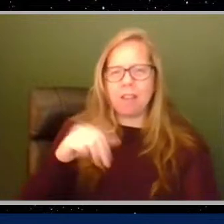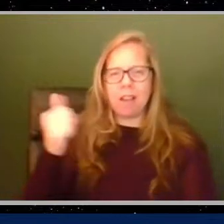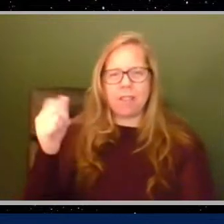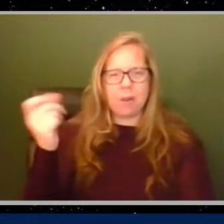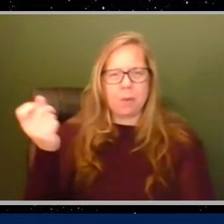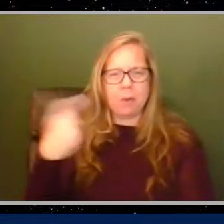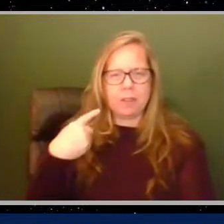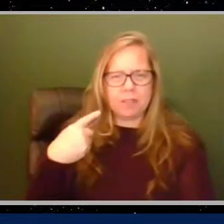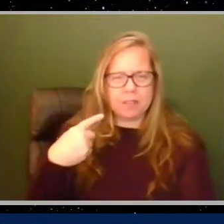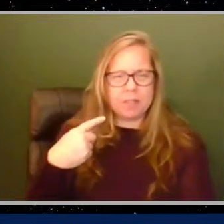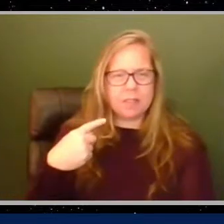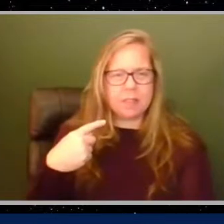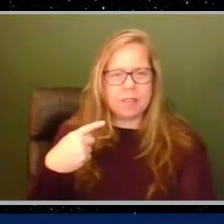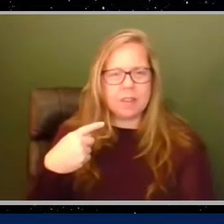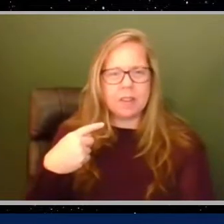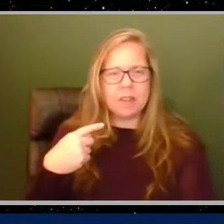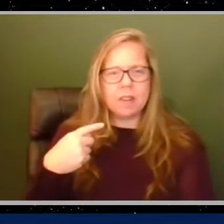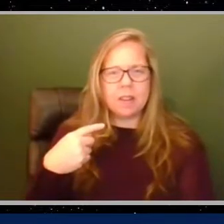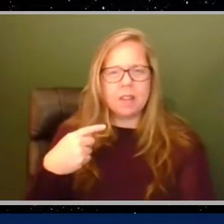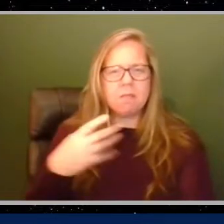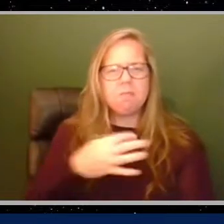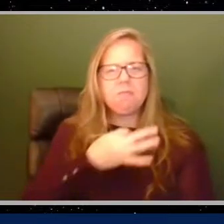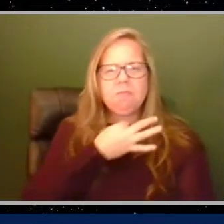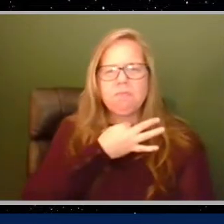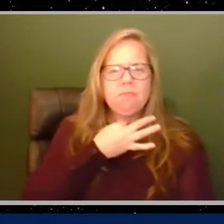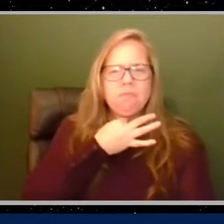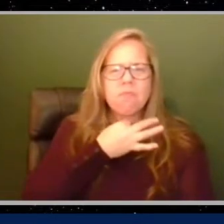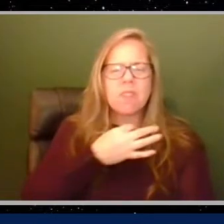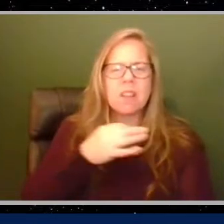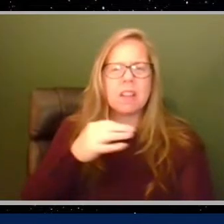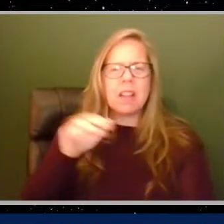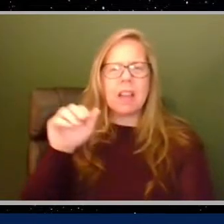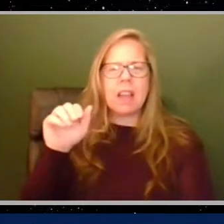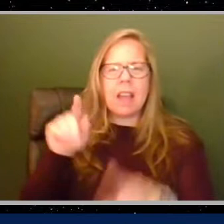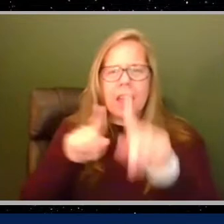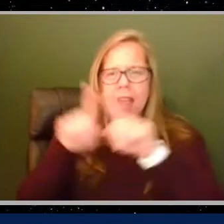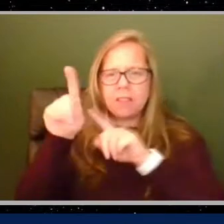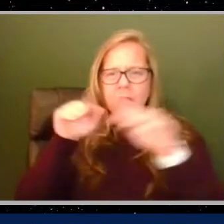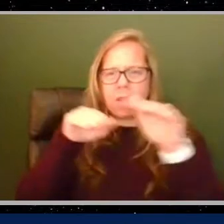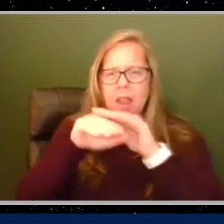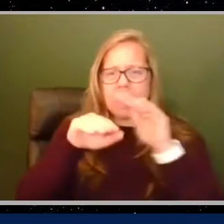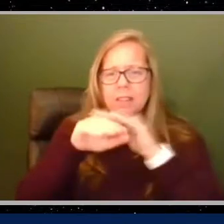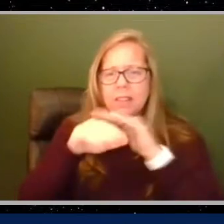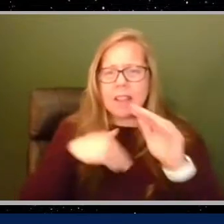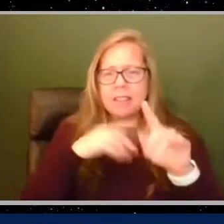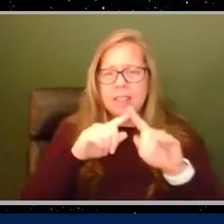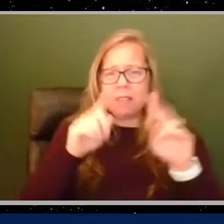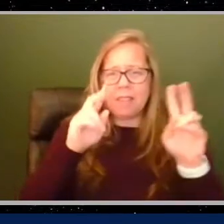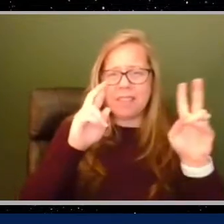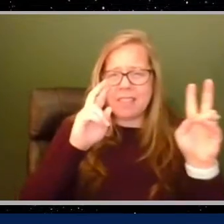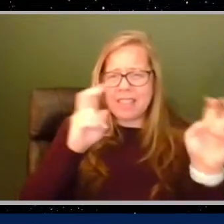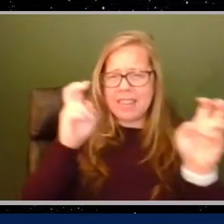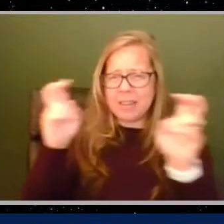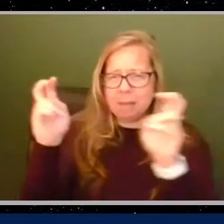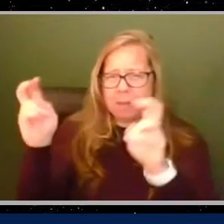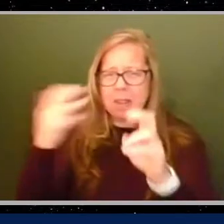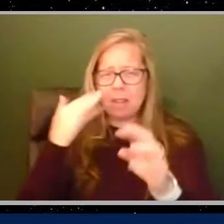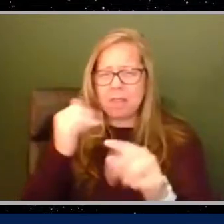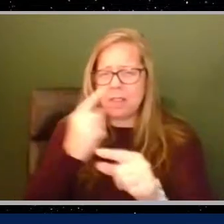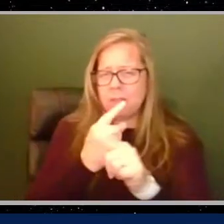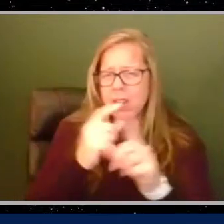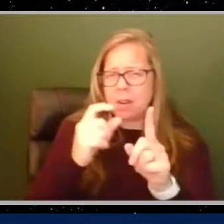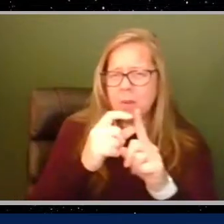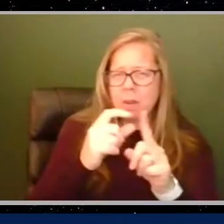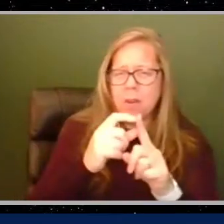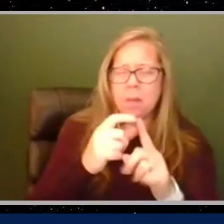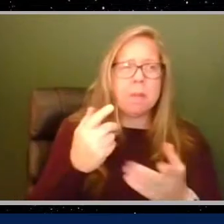but are there themes to the AstroAccess flights? And don't know if that's the right word, but is it like one